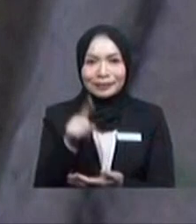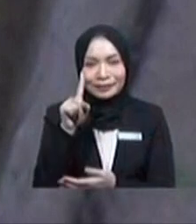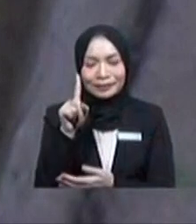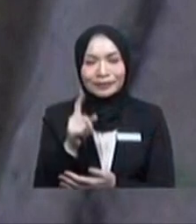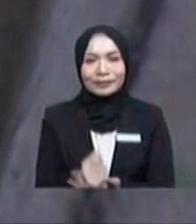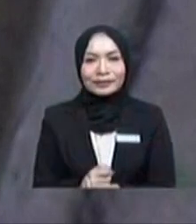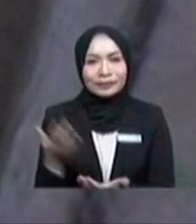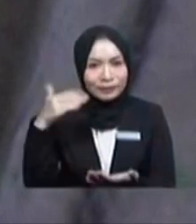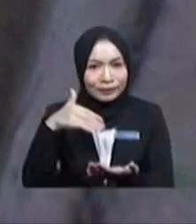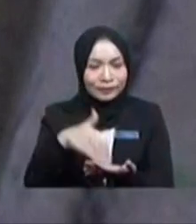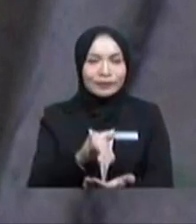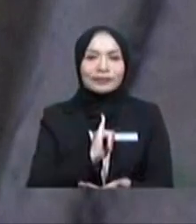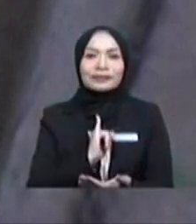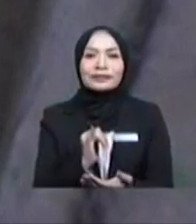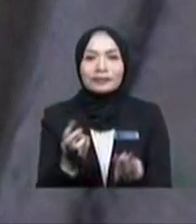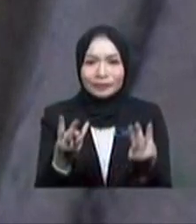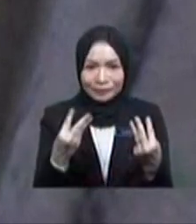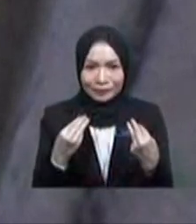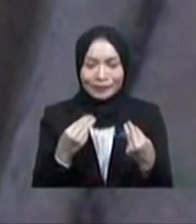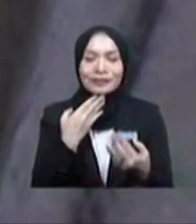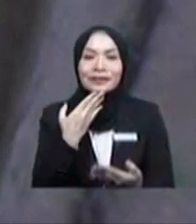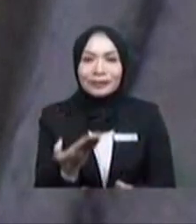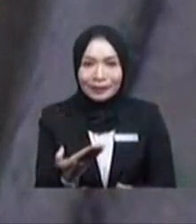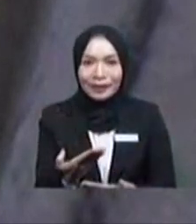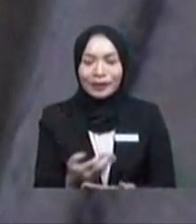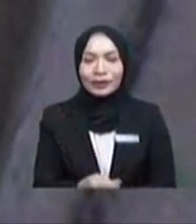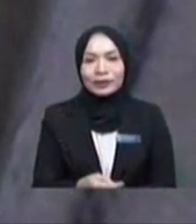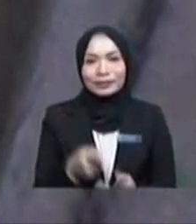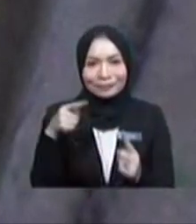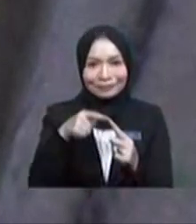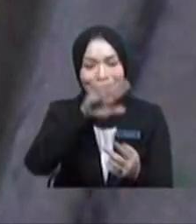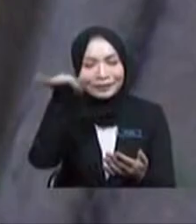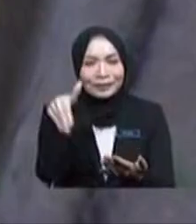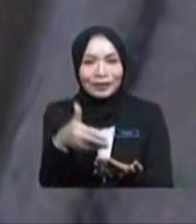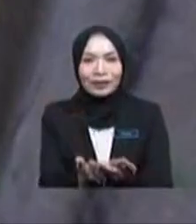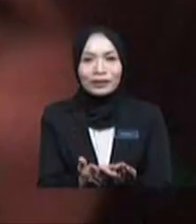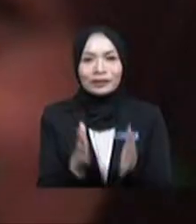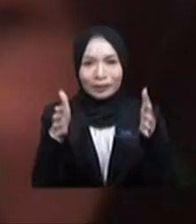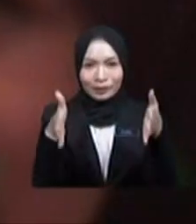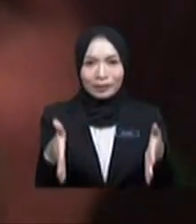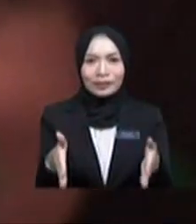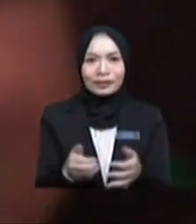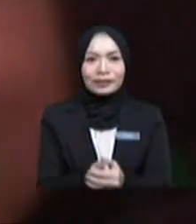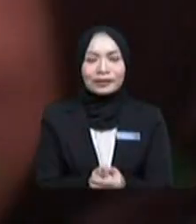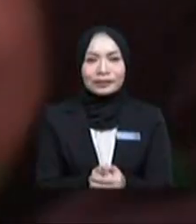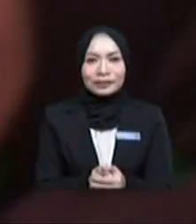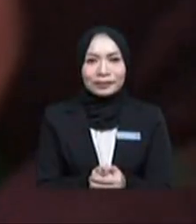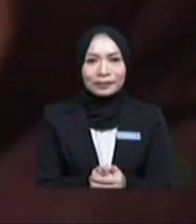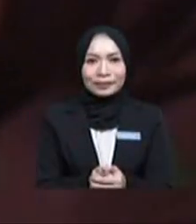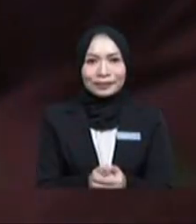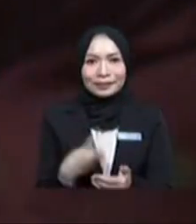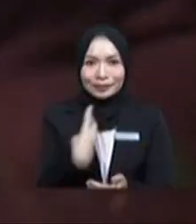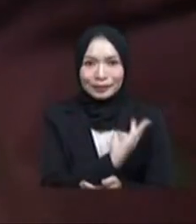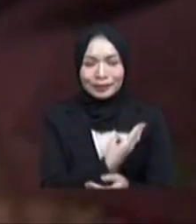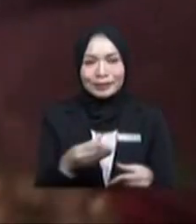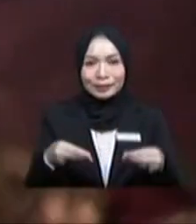my gratitude to all the presenters, to all the participants. We are deeply honored